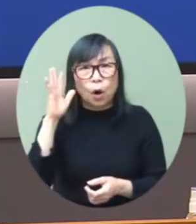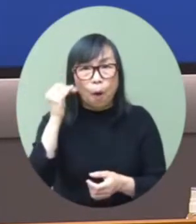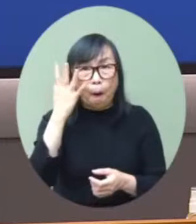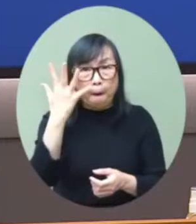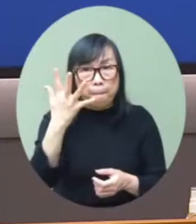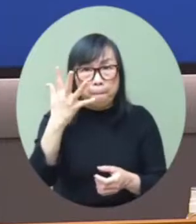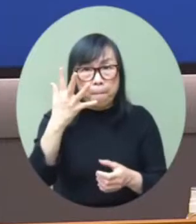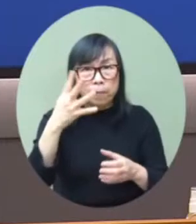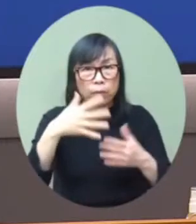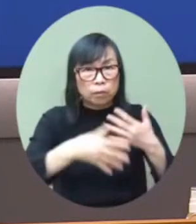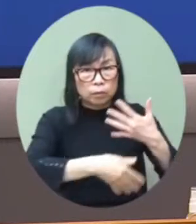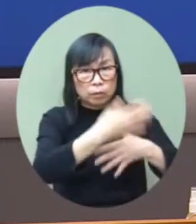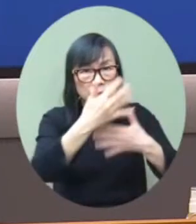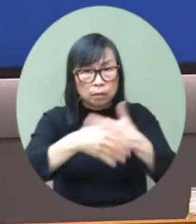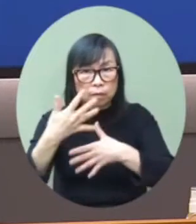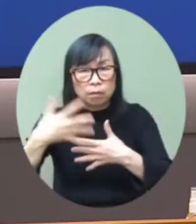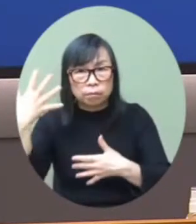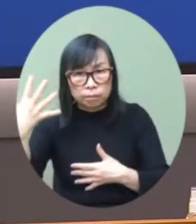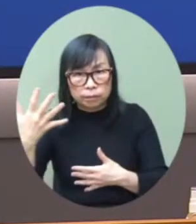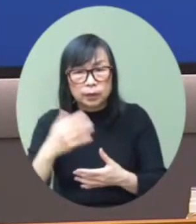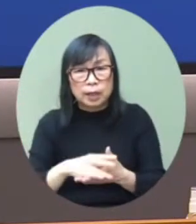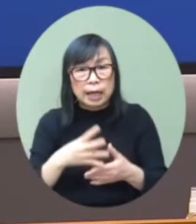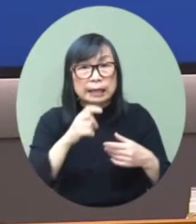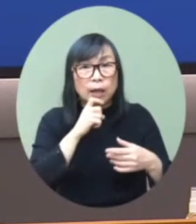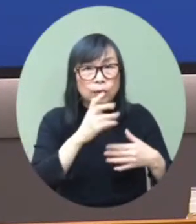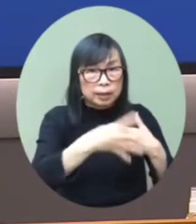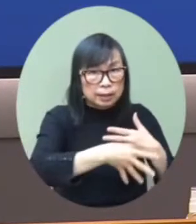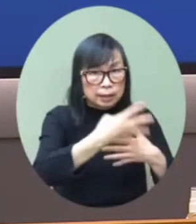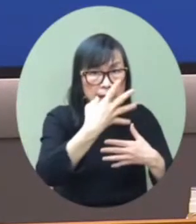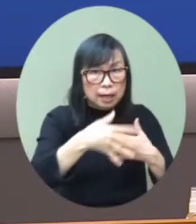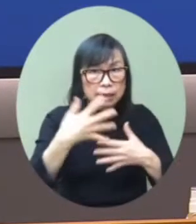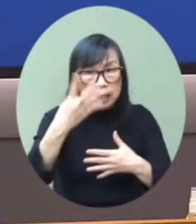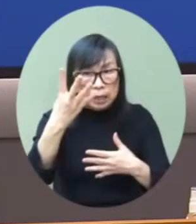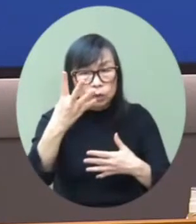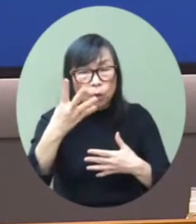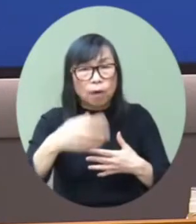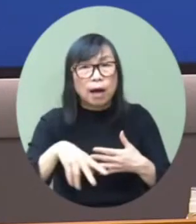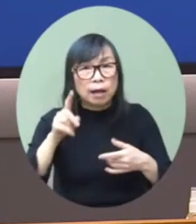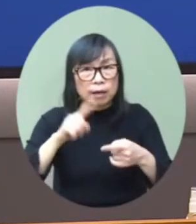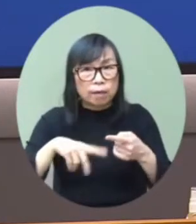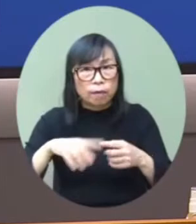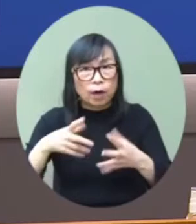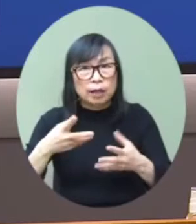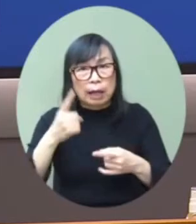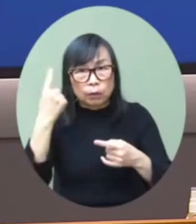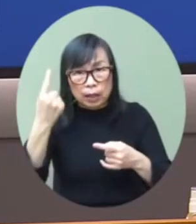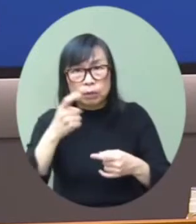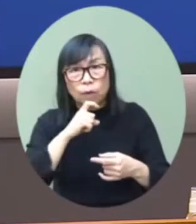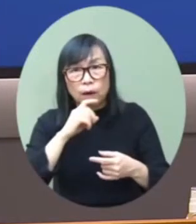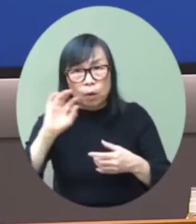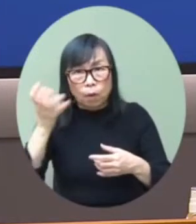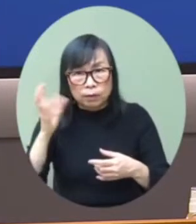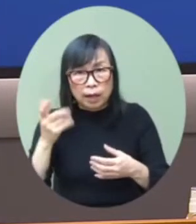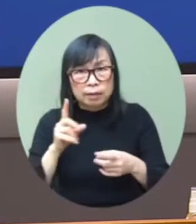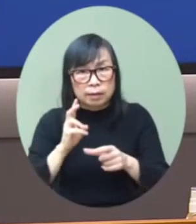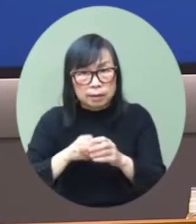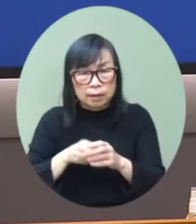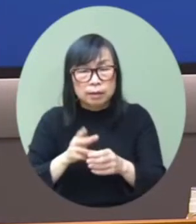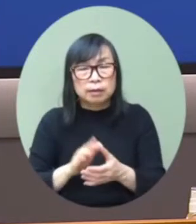I remember there were RTD operations in 5 buildings, 4 in Quangfu estate and 1 in Wang Chai